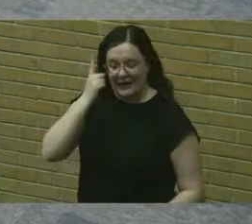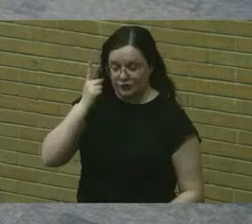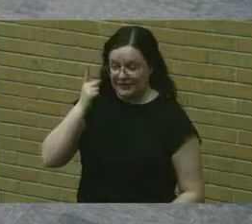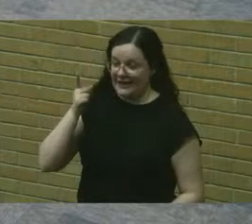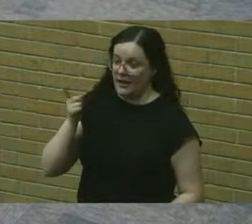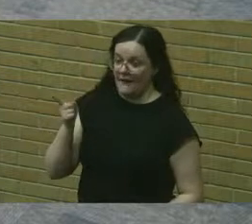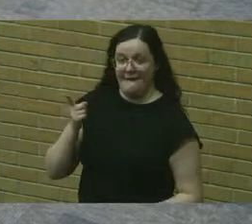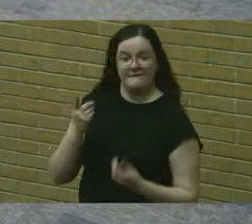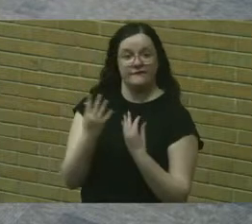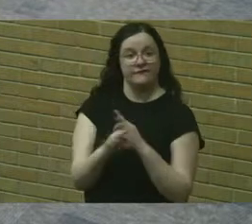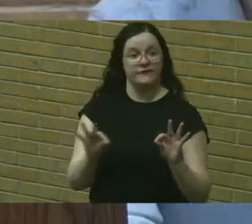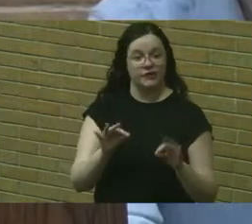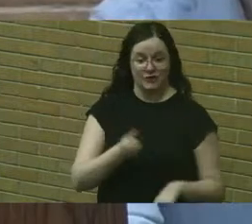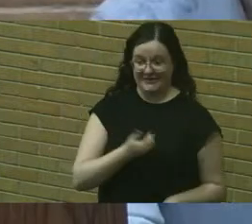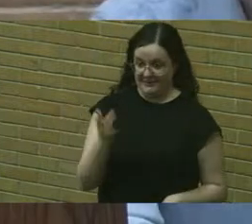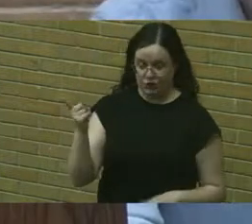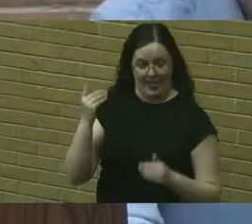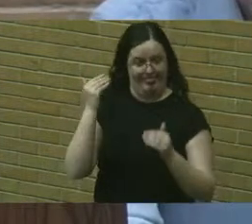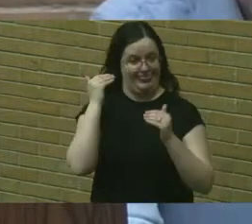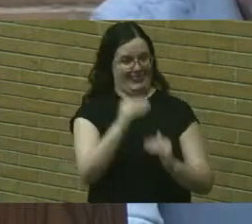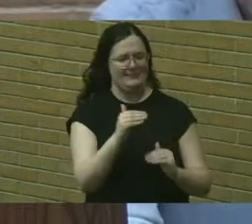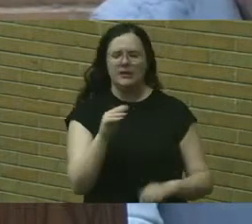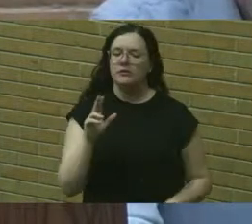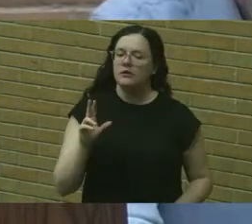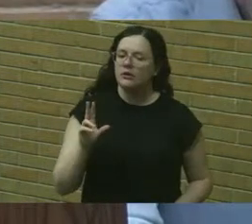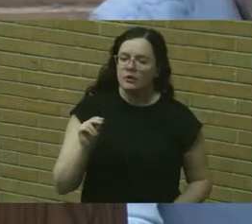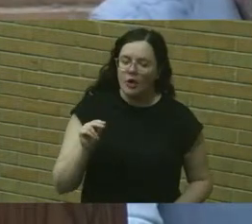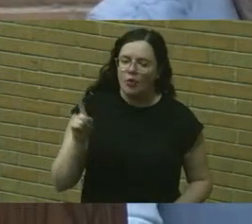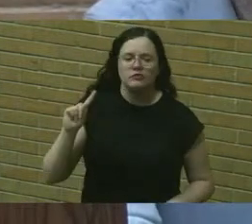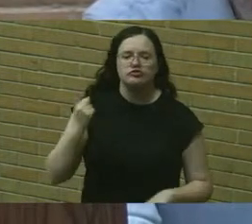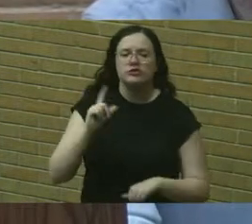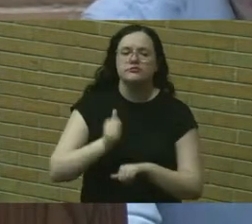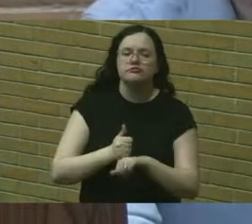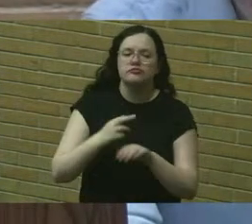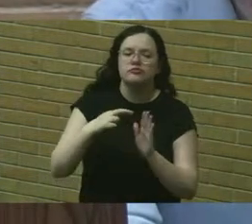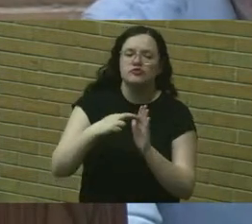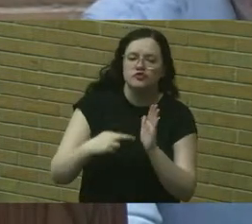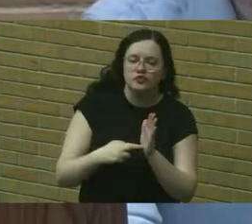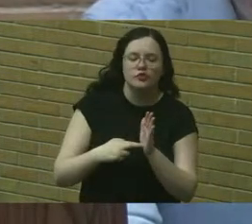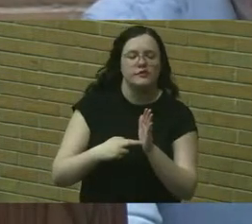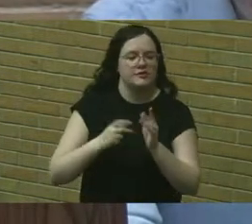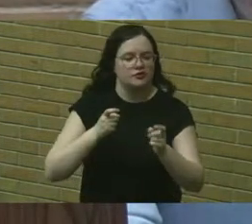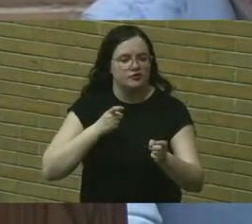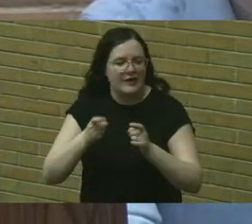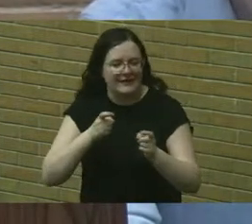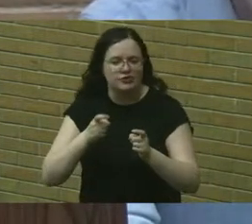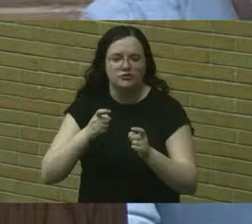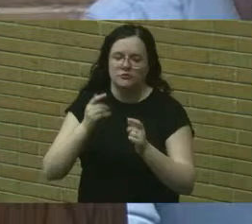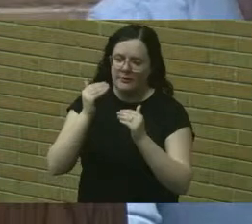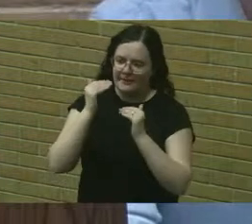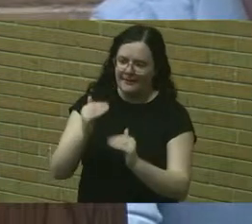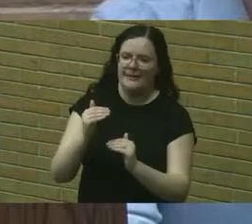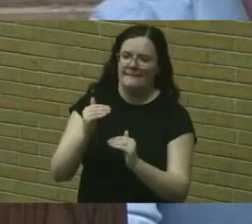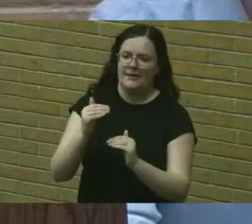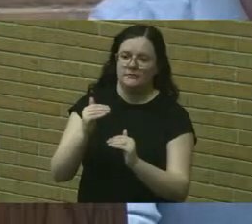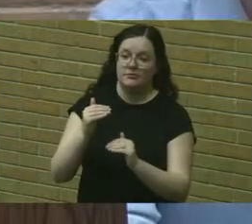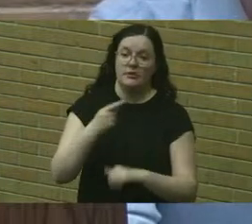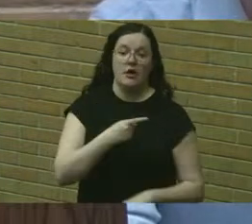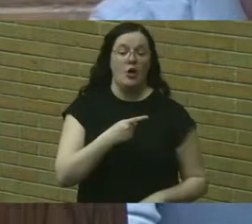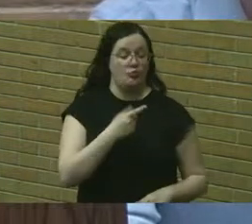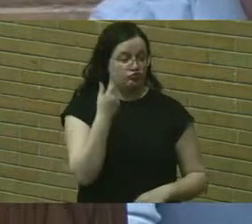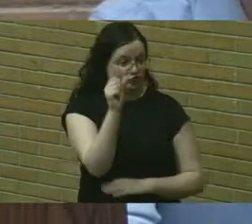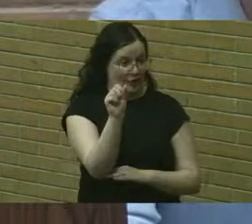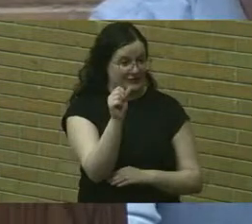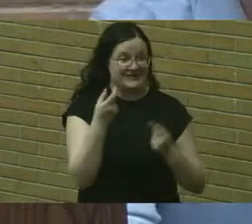limiting free speech by enforcing some rules, some regulations, some limitations to when and where these protests